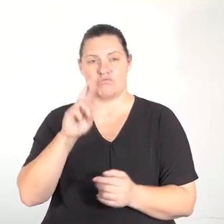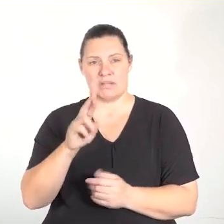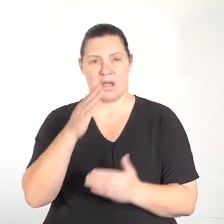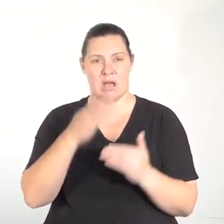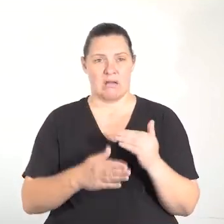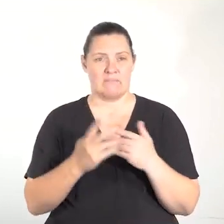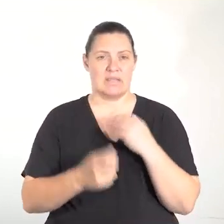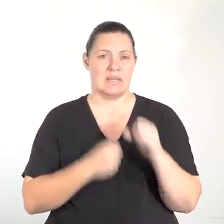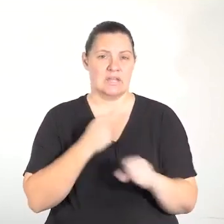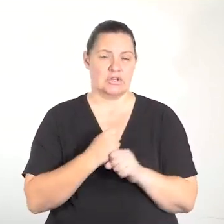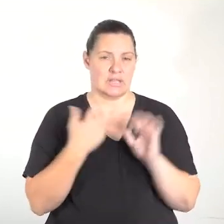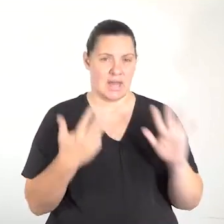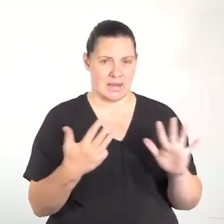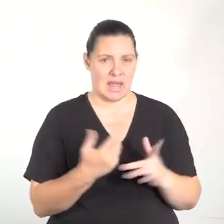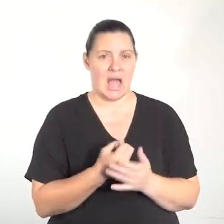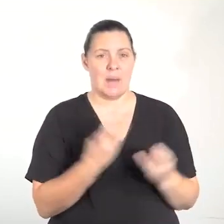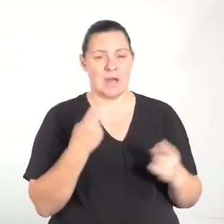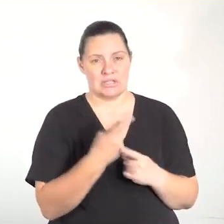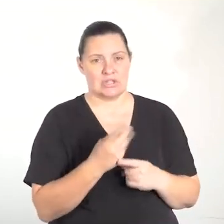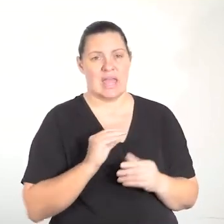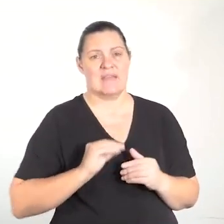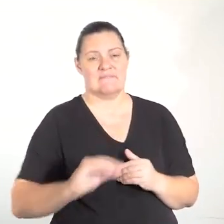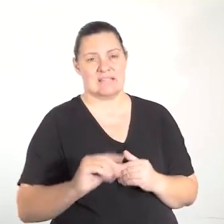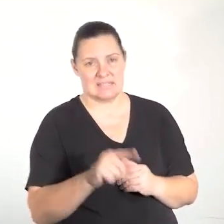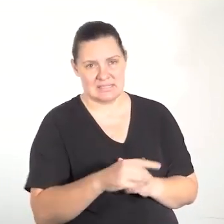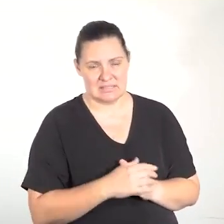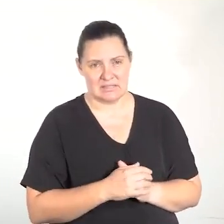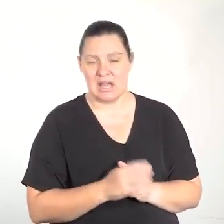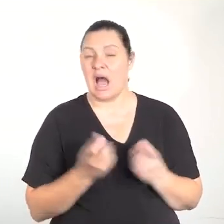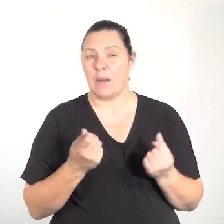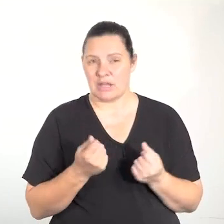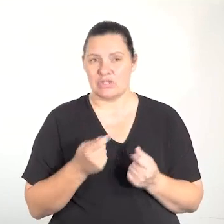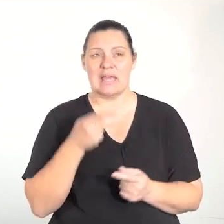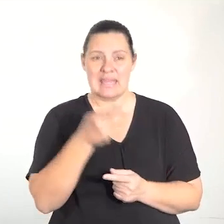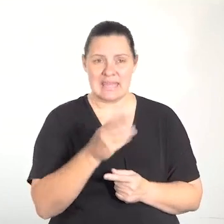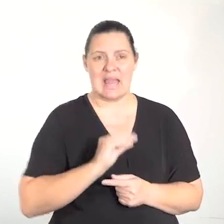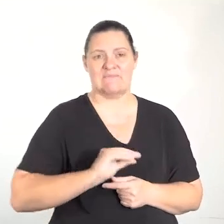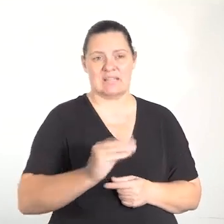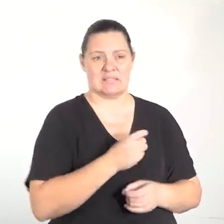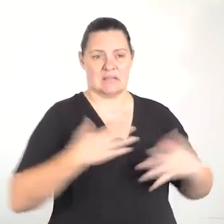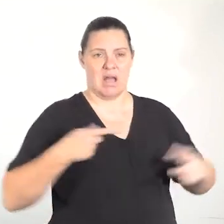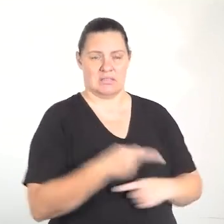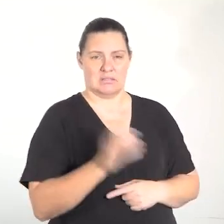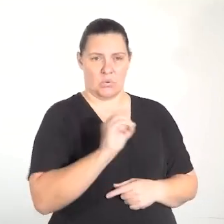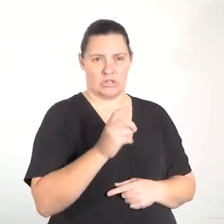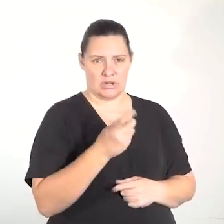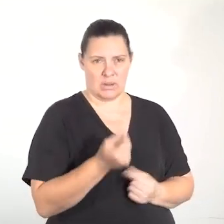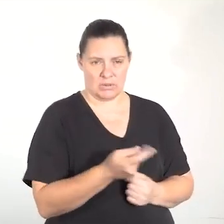8,510 rands after 9 years, how much will he invest? How much did